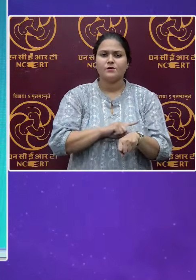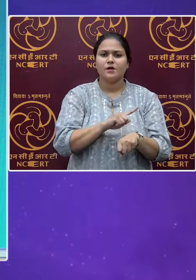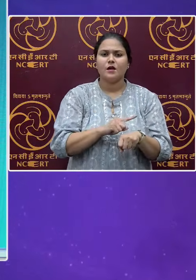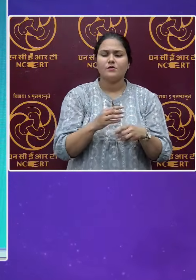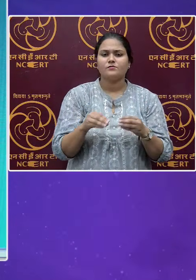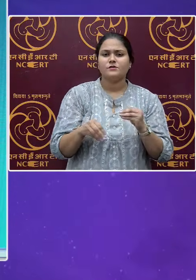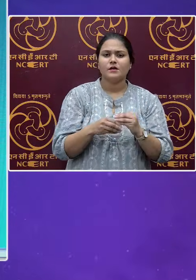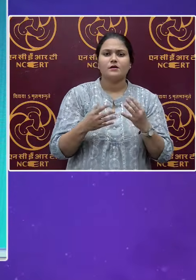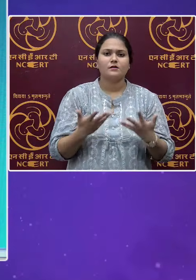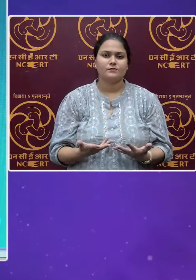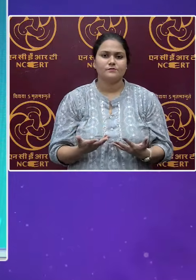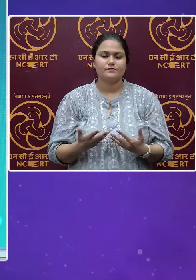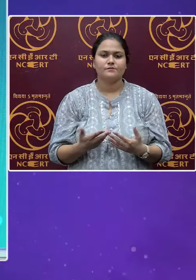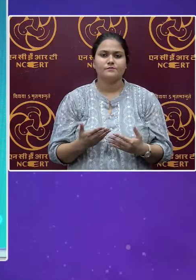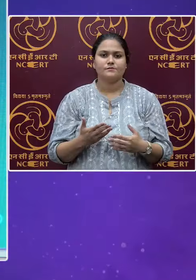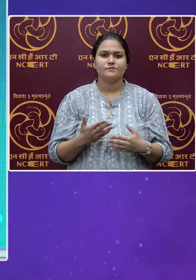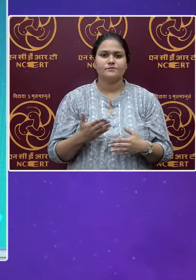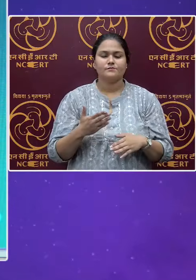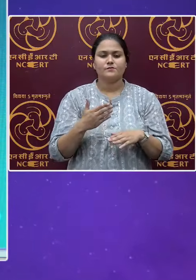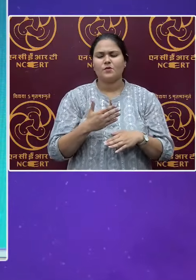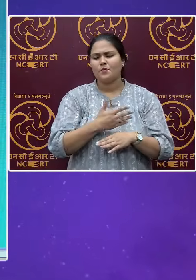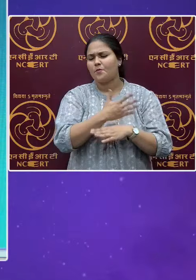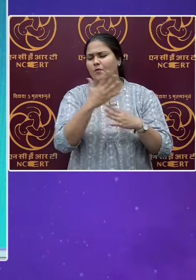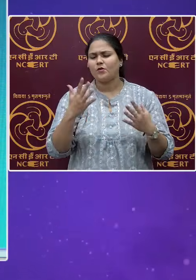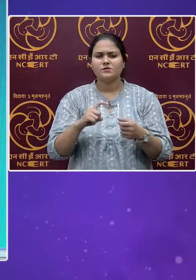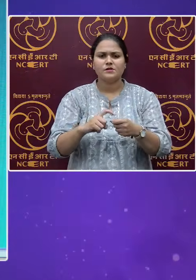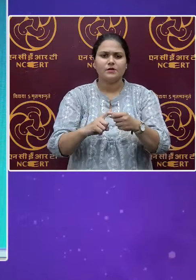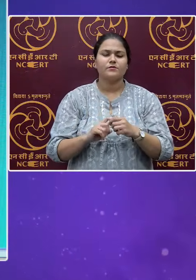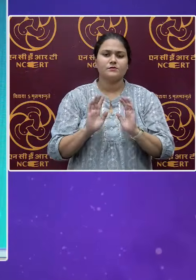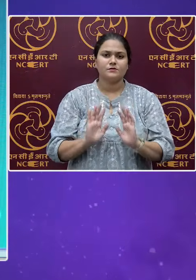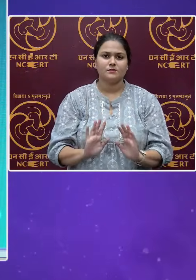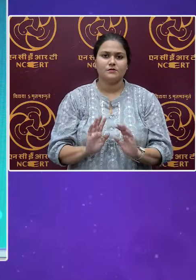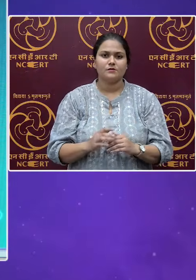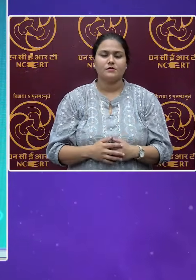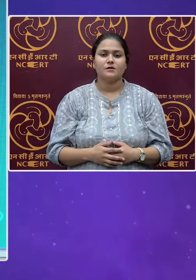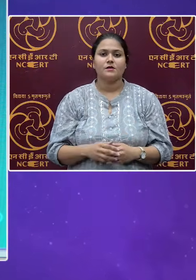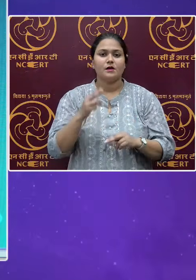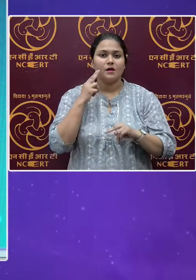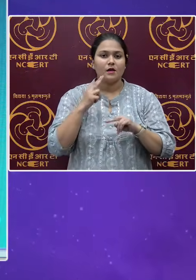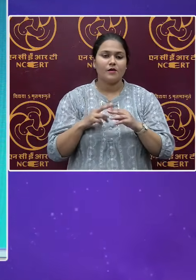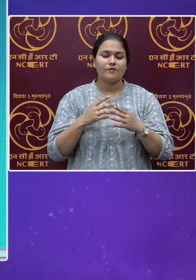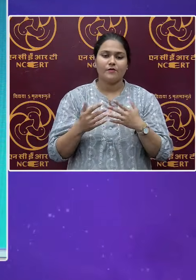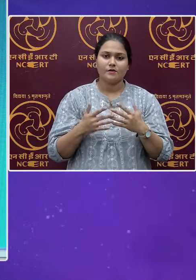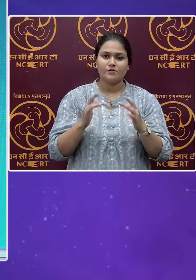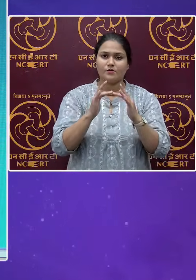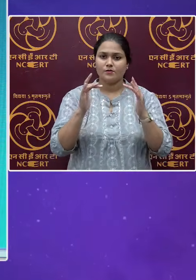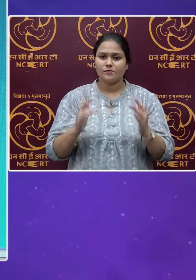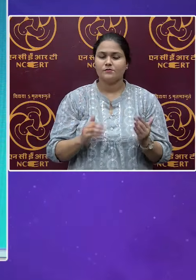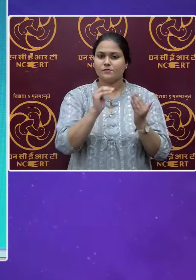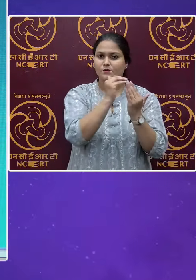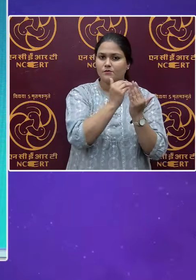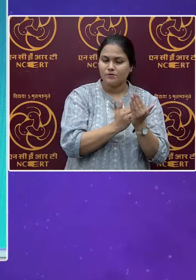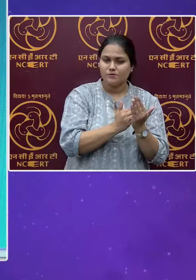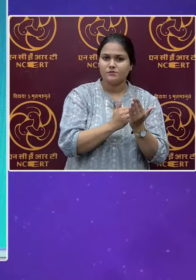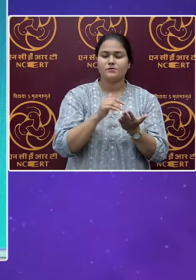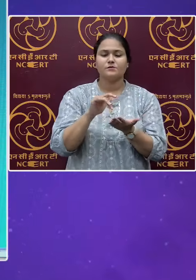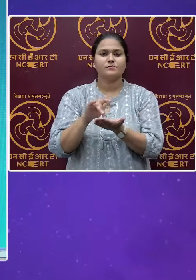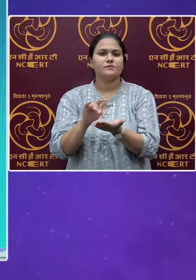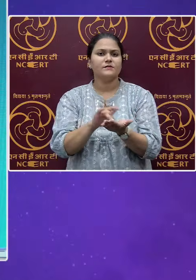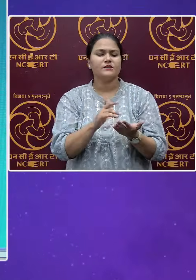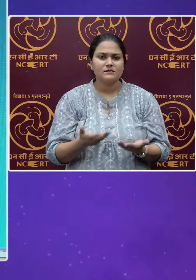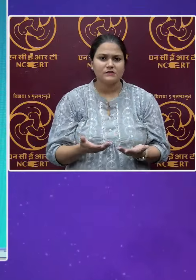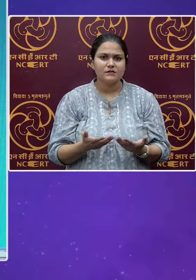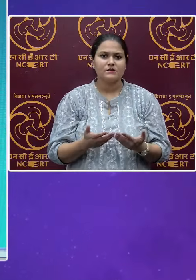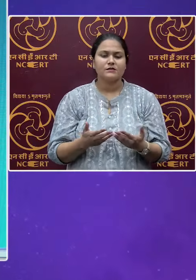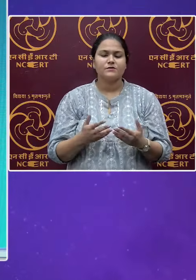you must have had a lot of questions that what kind of online courses and what kind of platforms exist which are